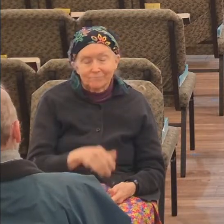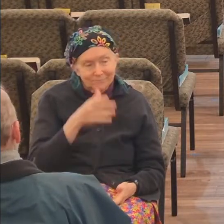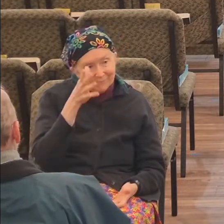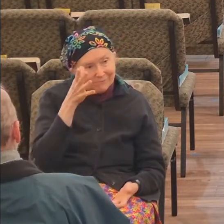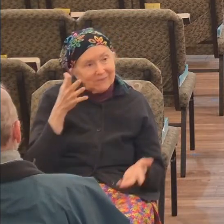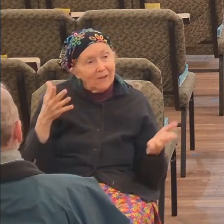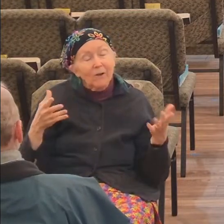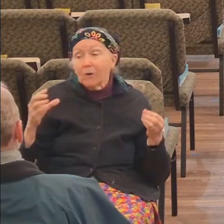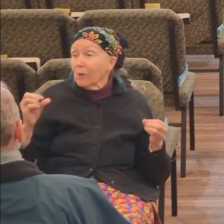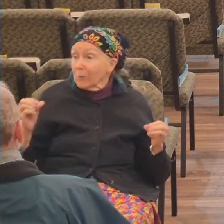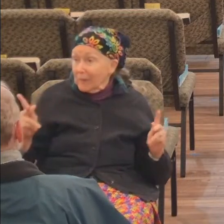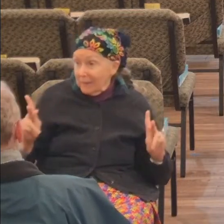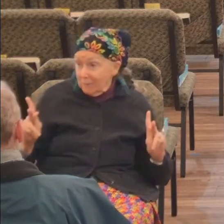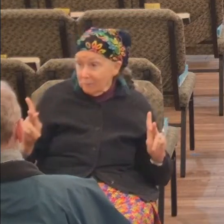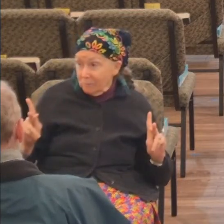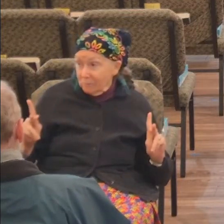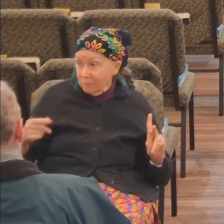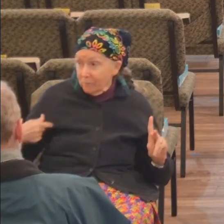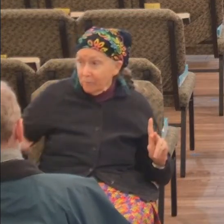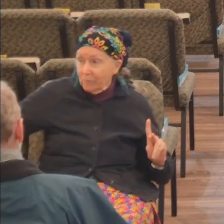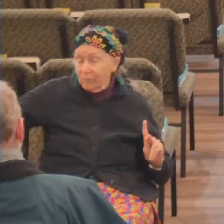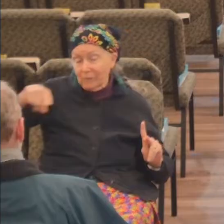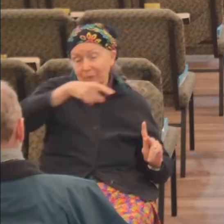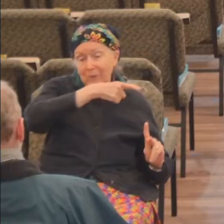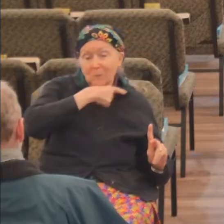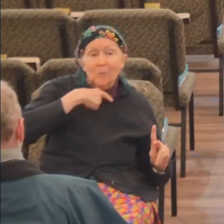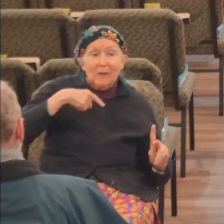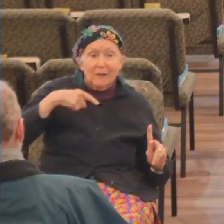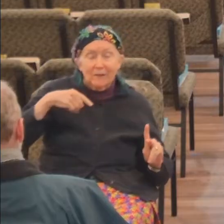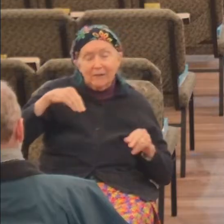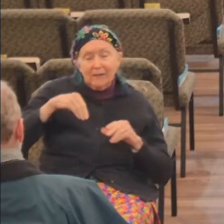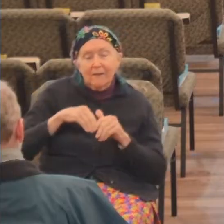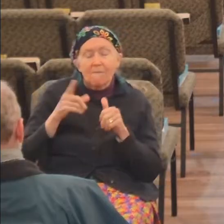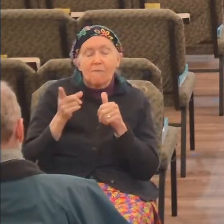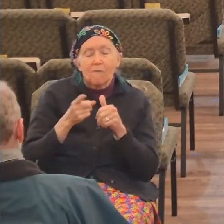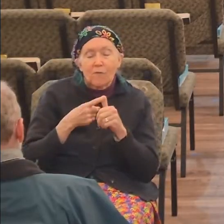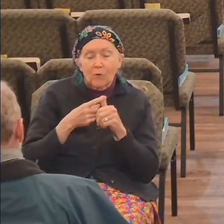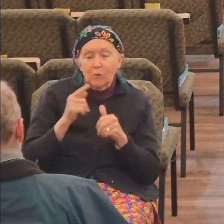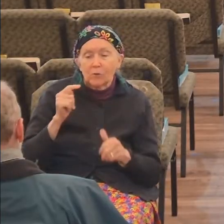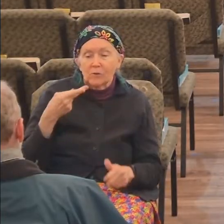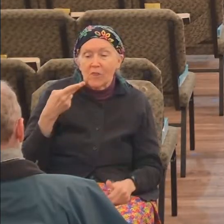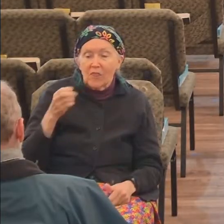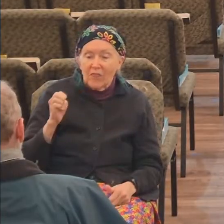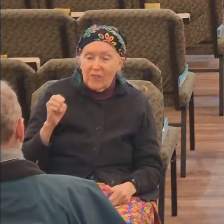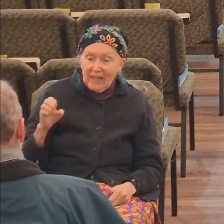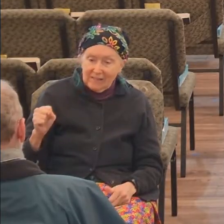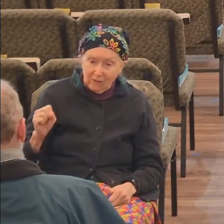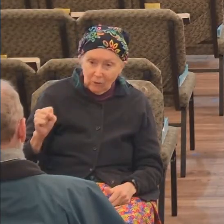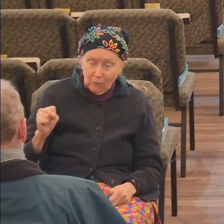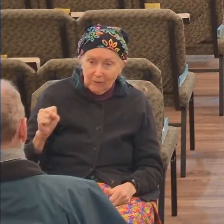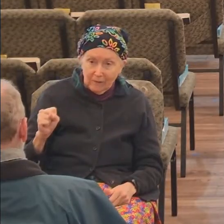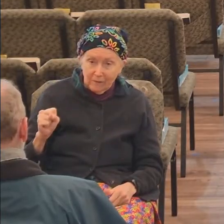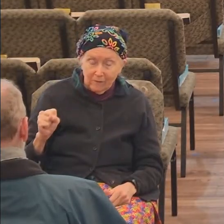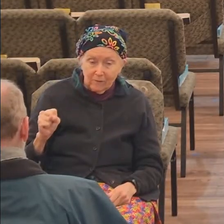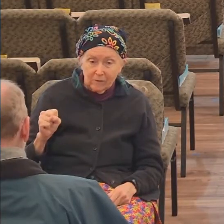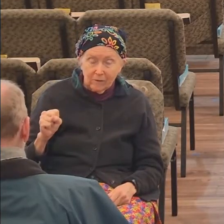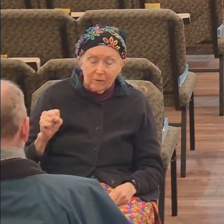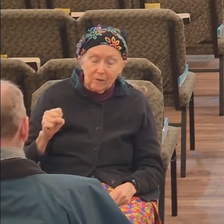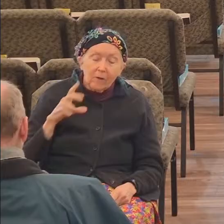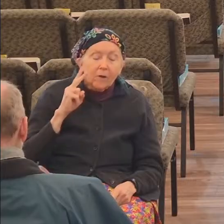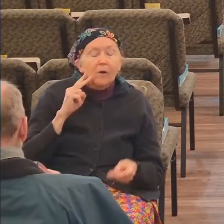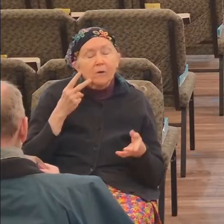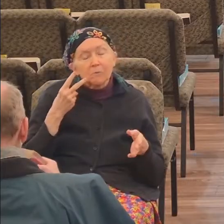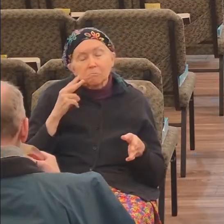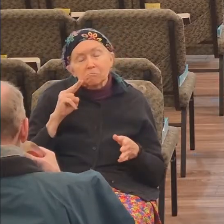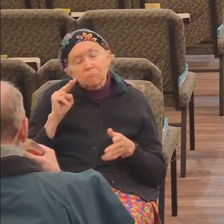Okay, we are in 1 Thessalonians, and we're looking at 1 Thessalonians from the perspective